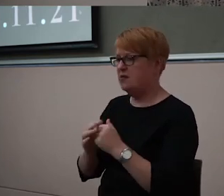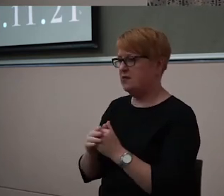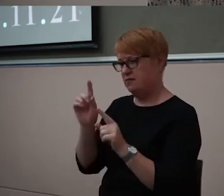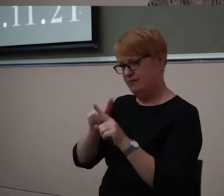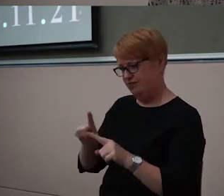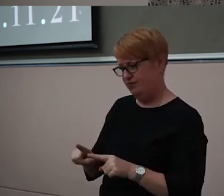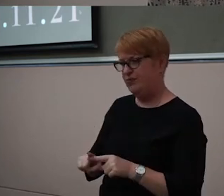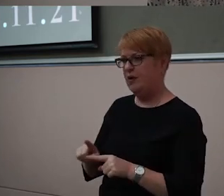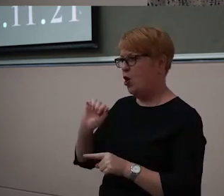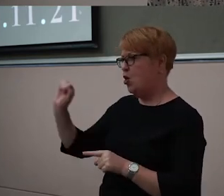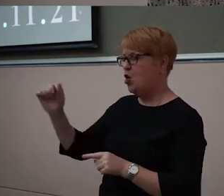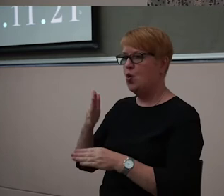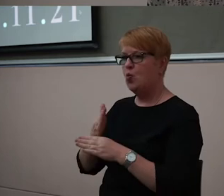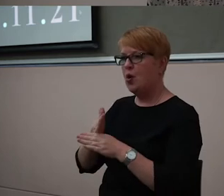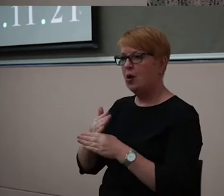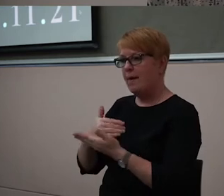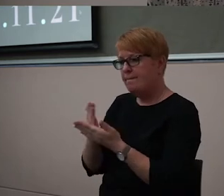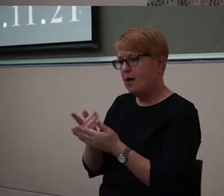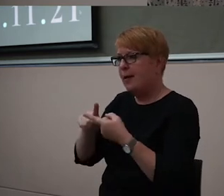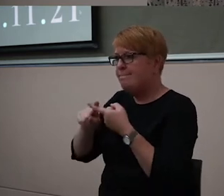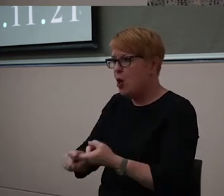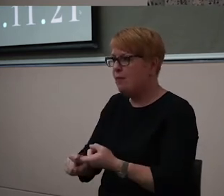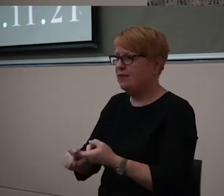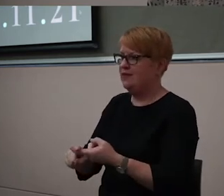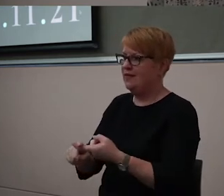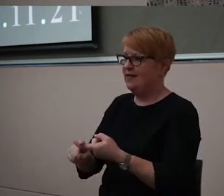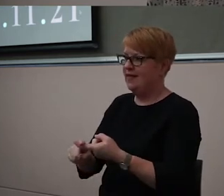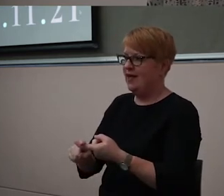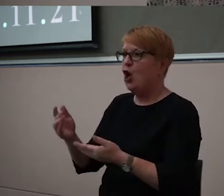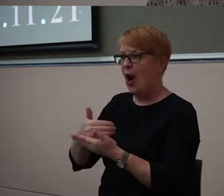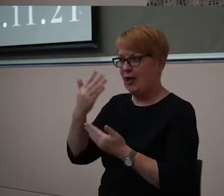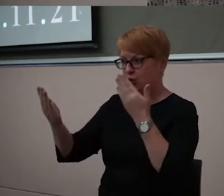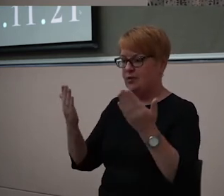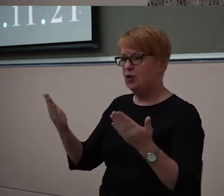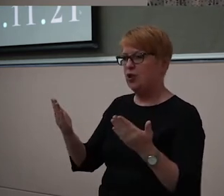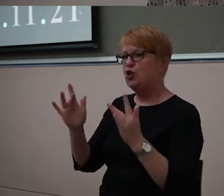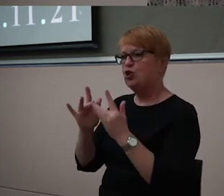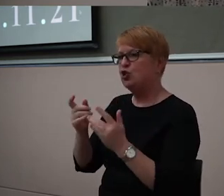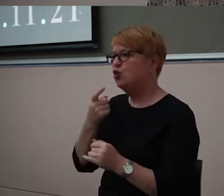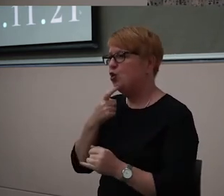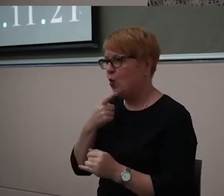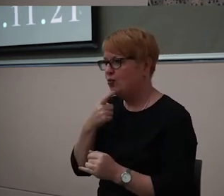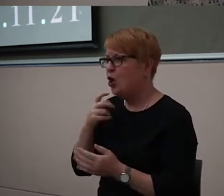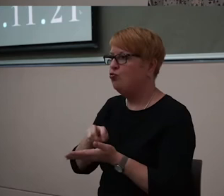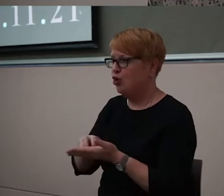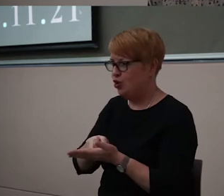is part of the permanent collection at Touchstones, Rochdale, Government Art Collection, and Crafts Council.